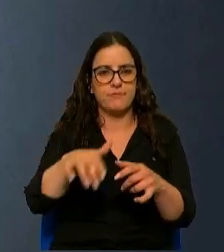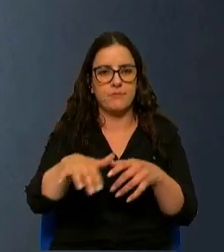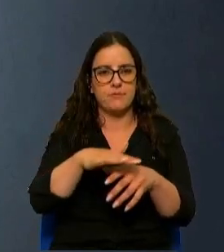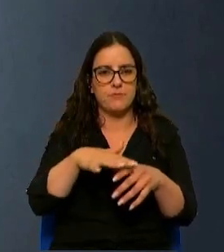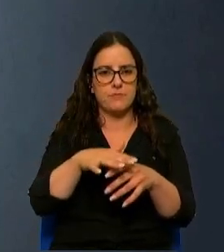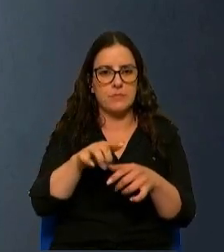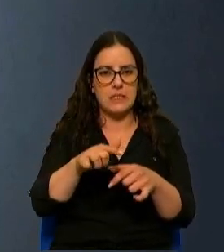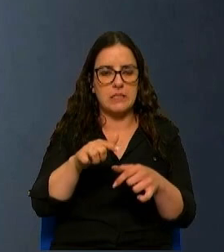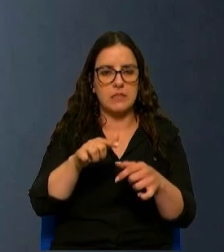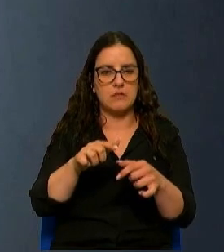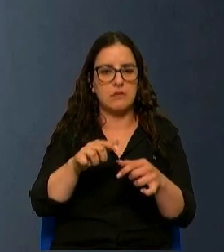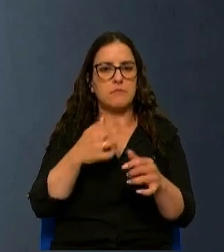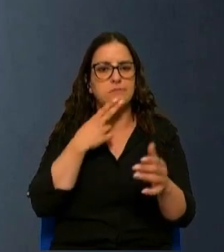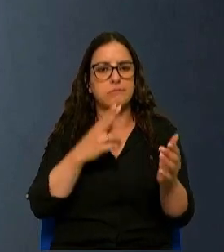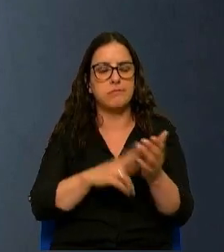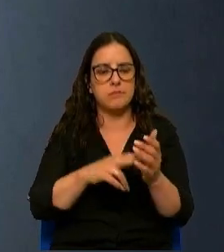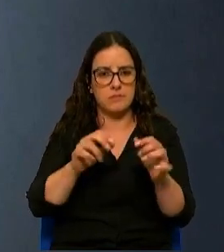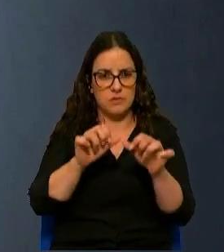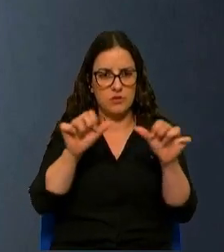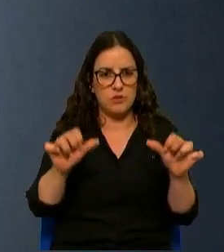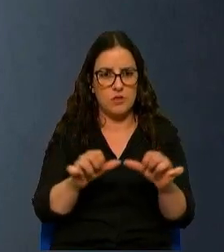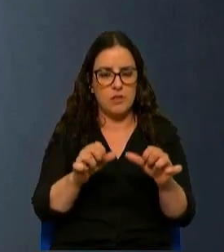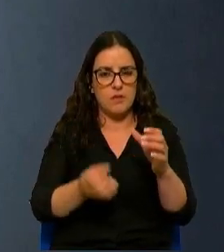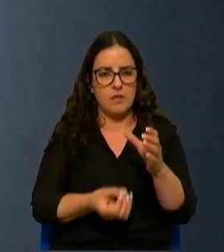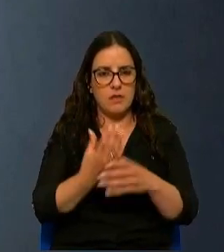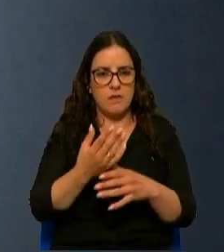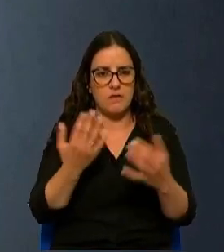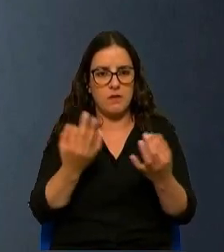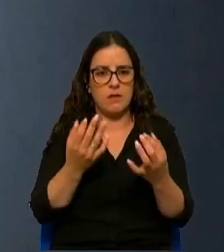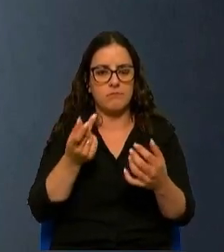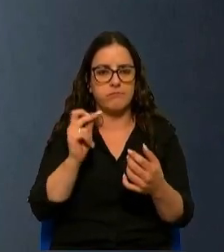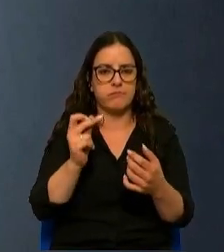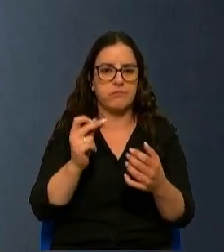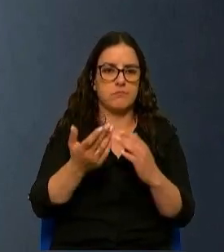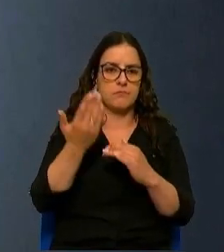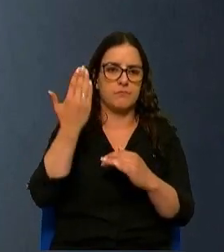real system. There's a system that was created a few years ago